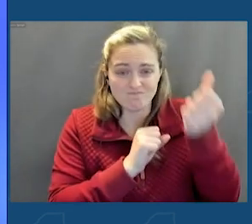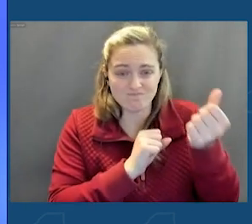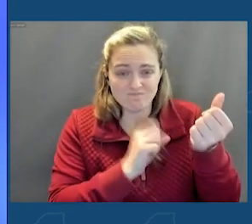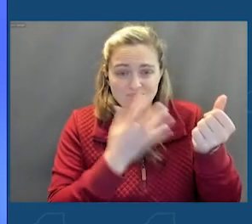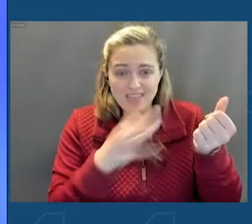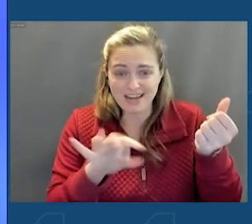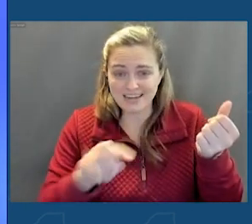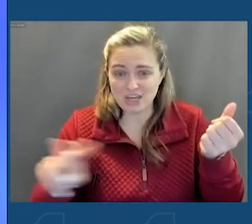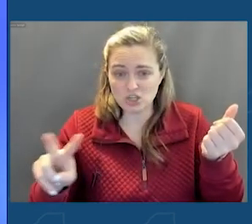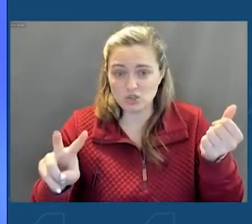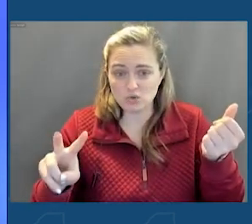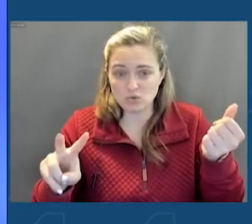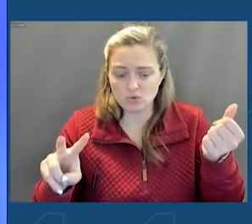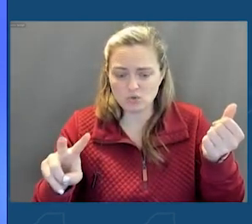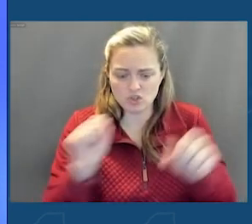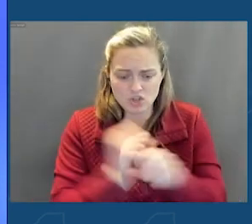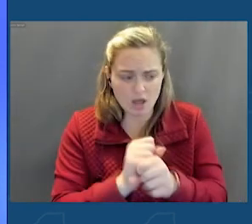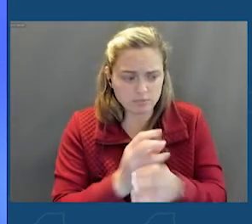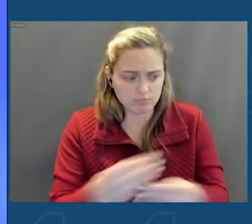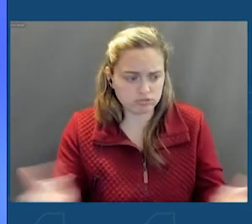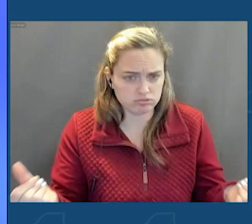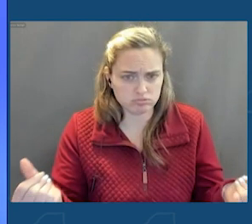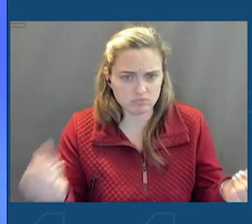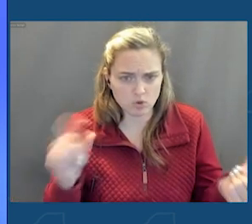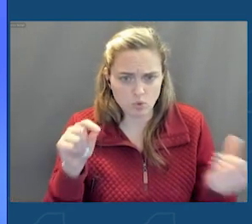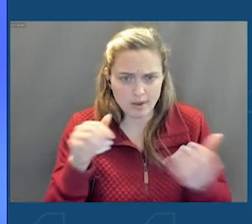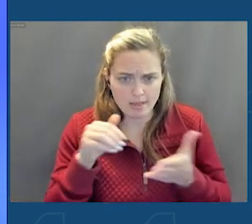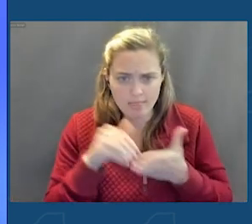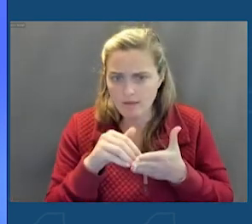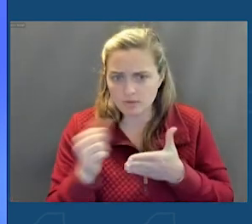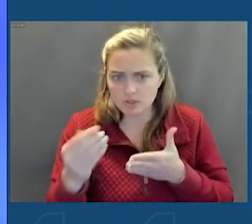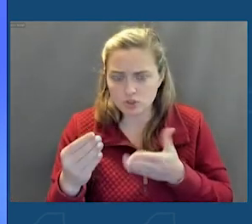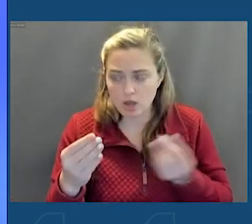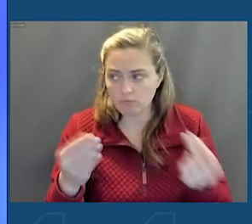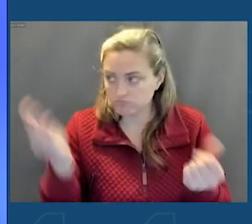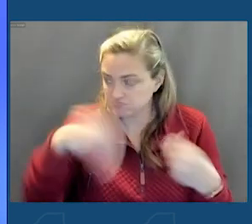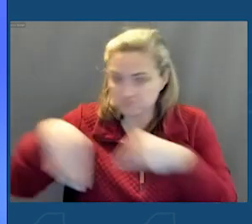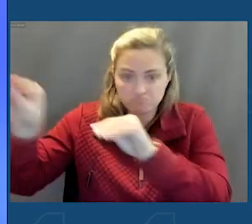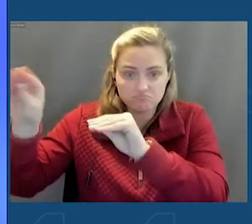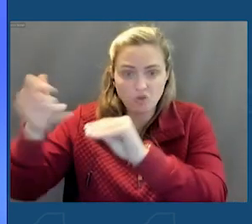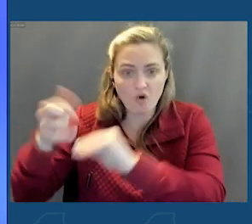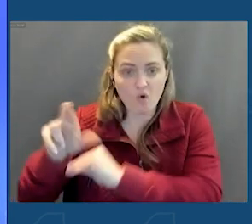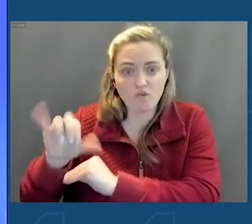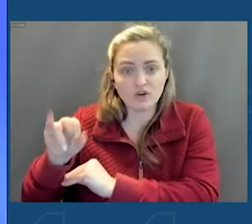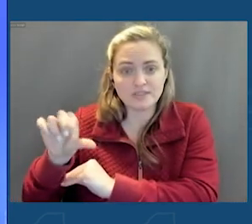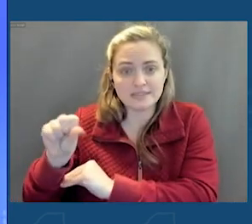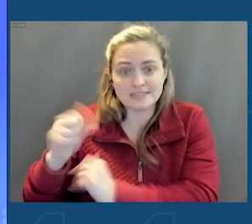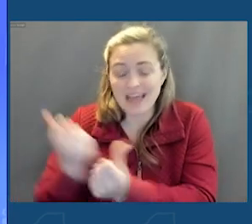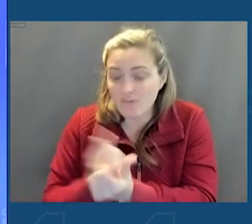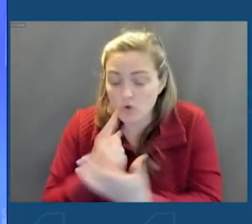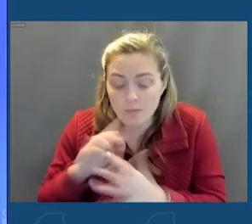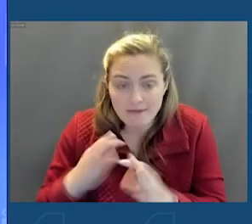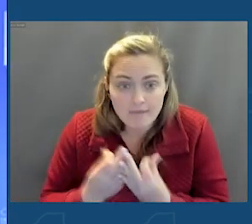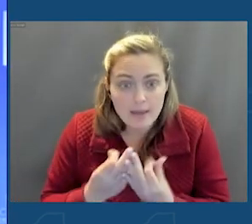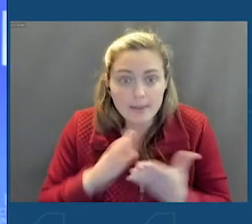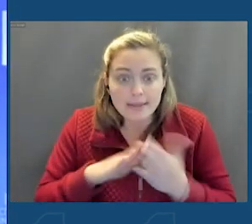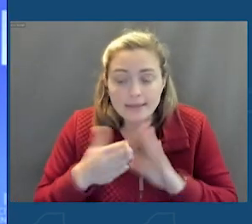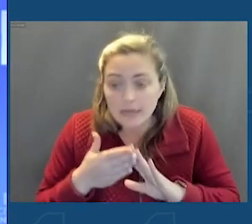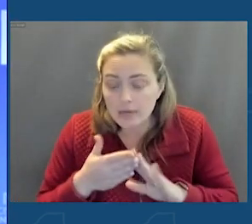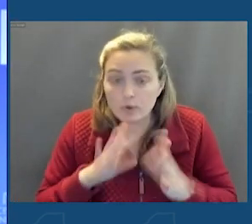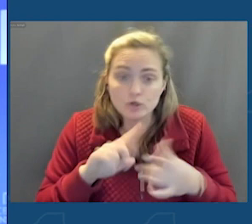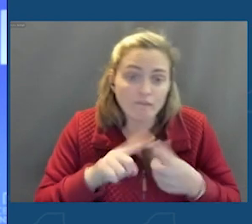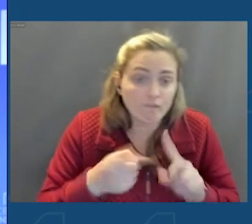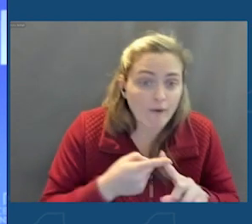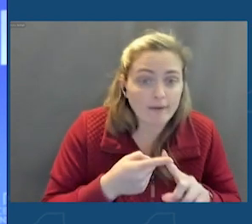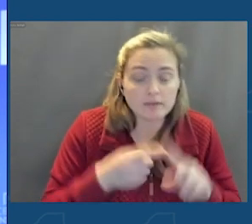1982, all those jobs are gone. 20,000 jobs gone overseas like that. Everybody in my family, all my neighbors, all my friends' families